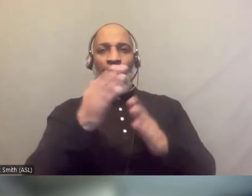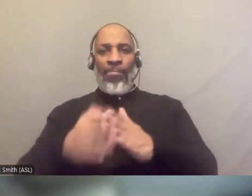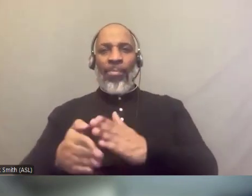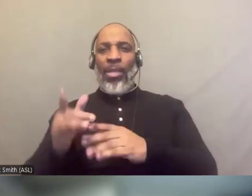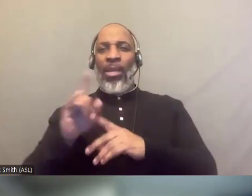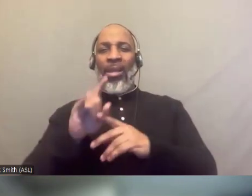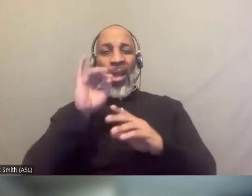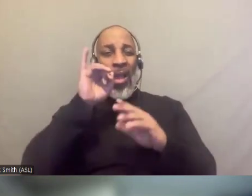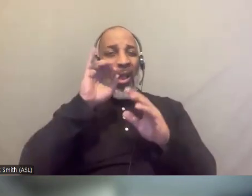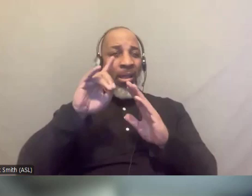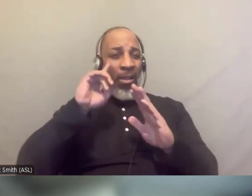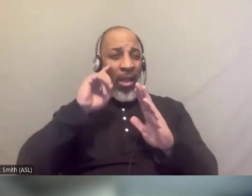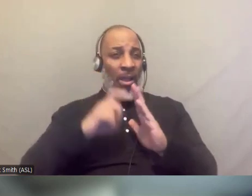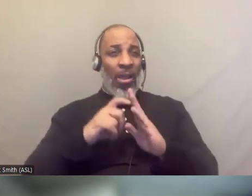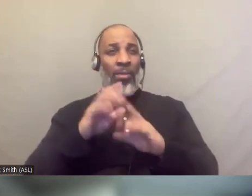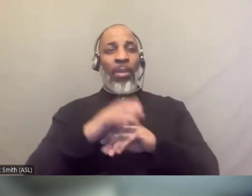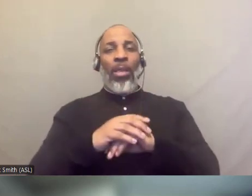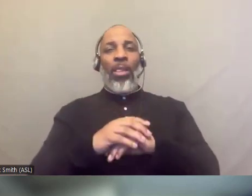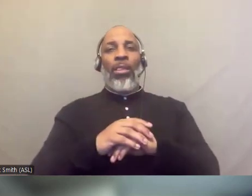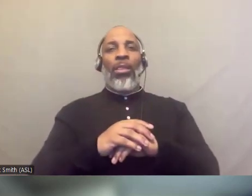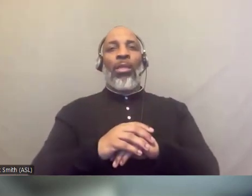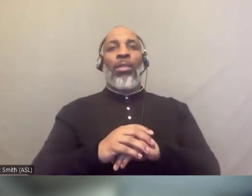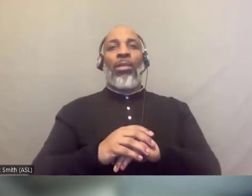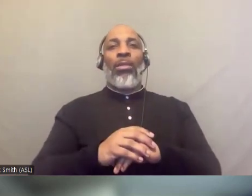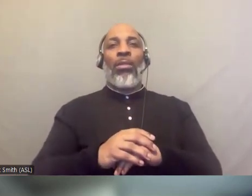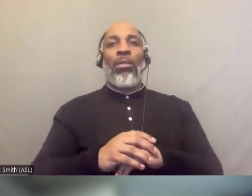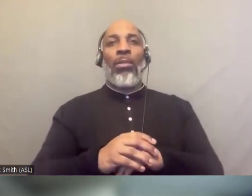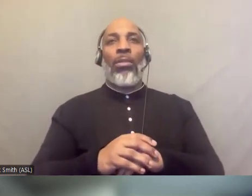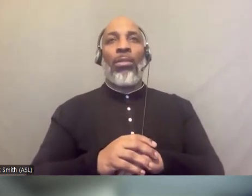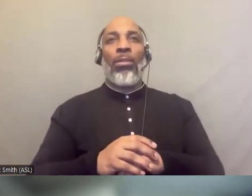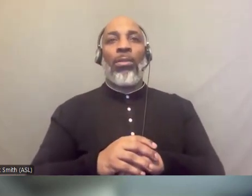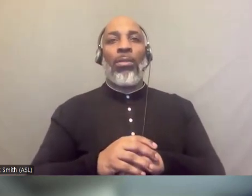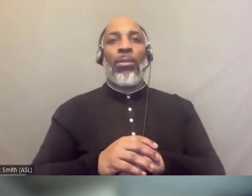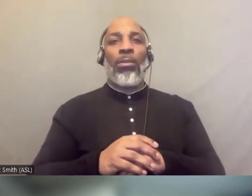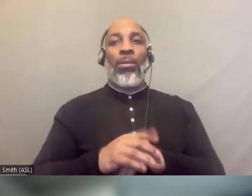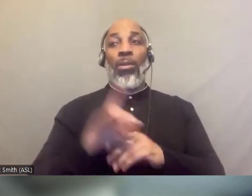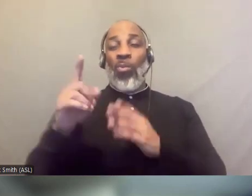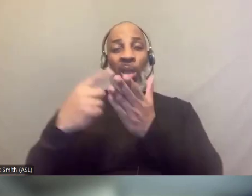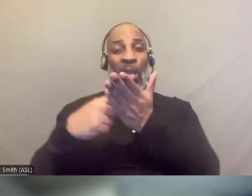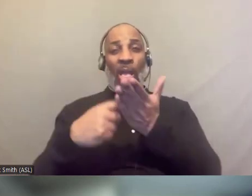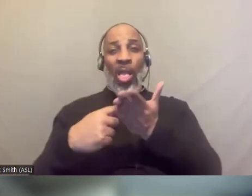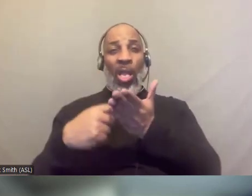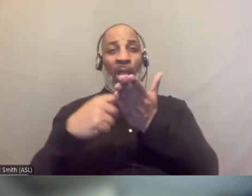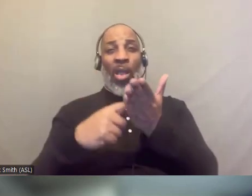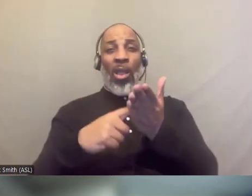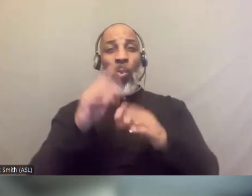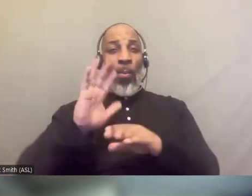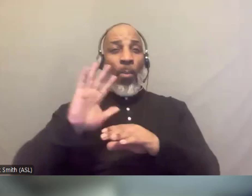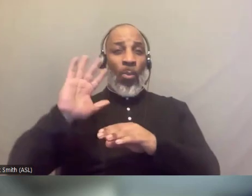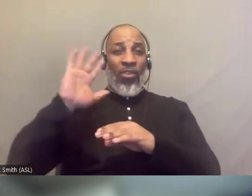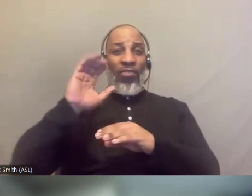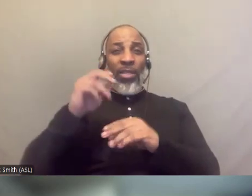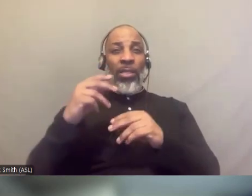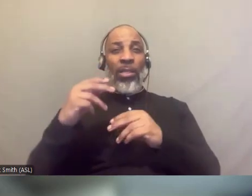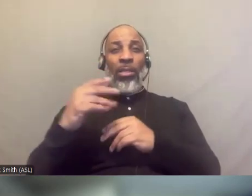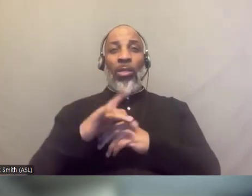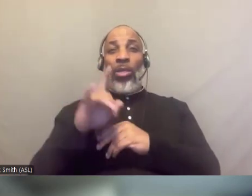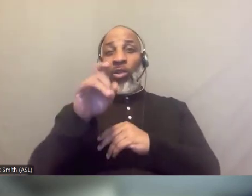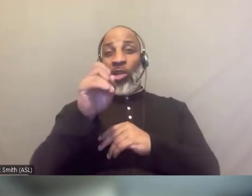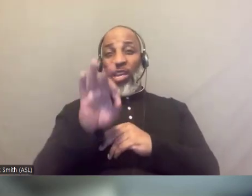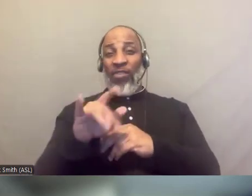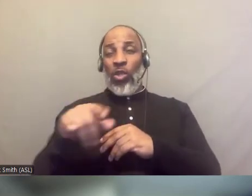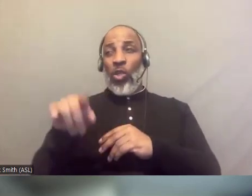identified these essential functions. So what we were talking about just in the previous slide is that if